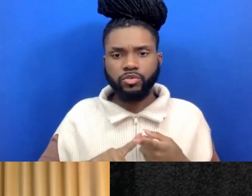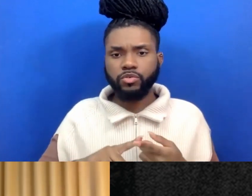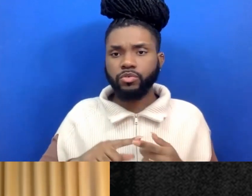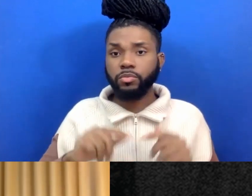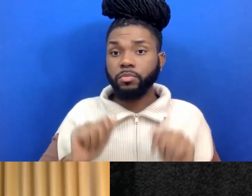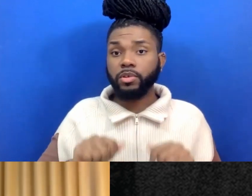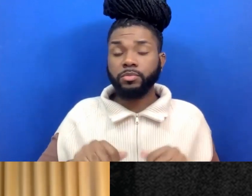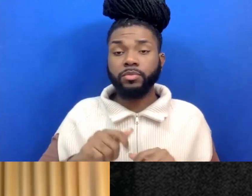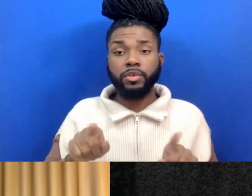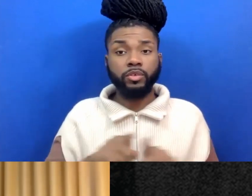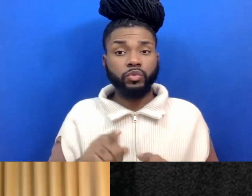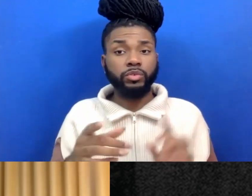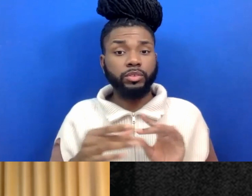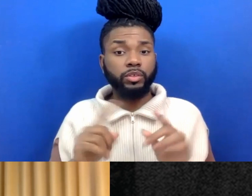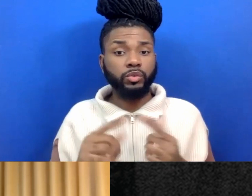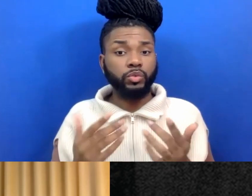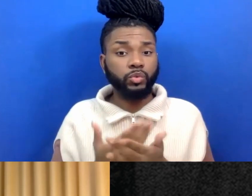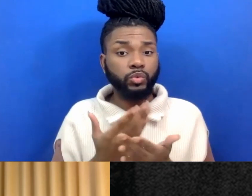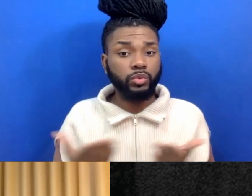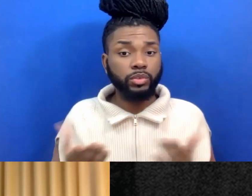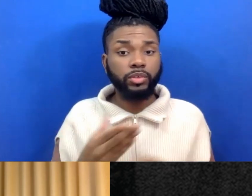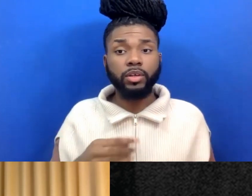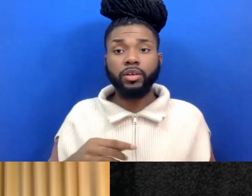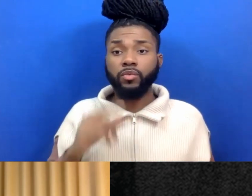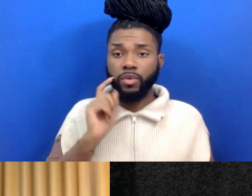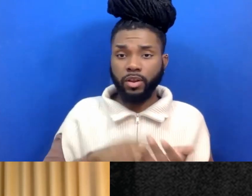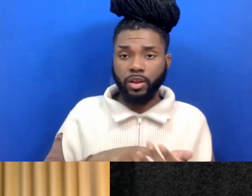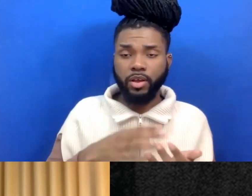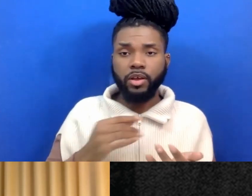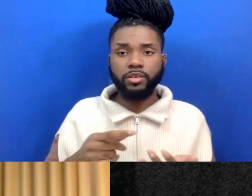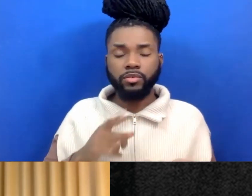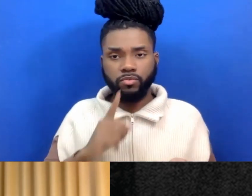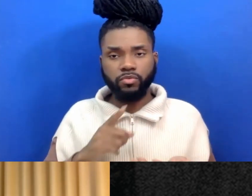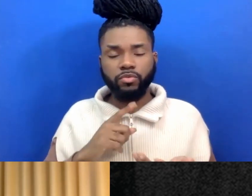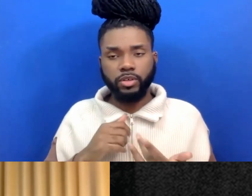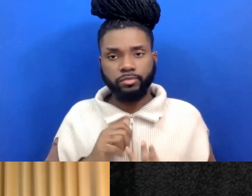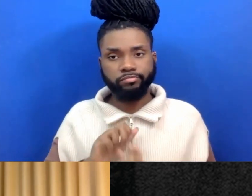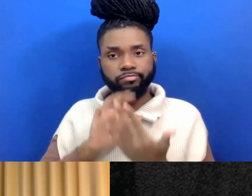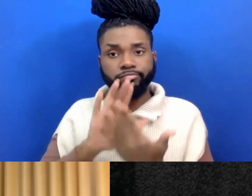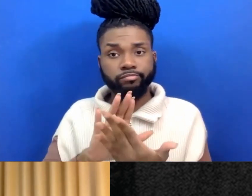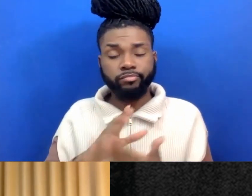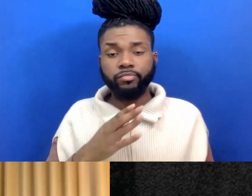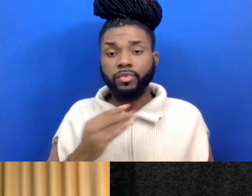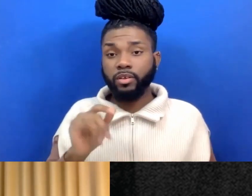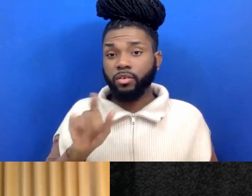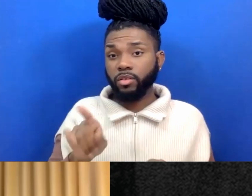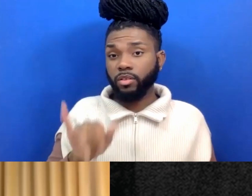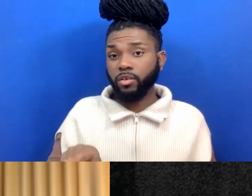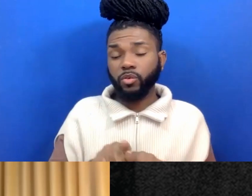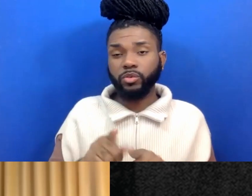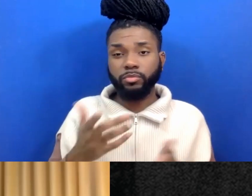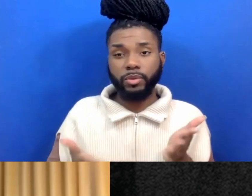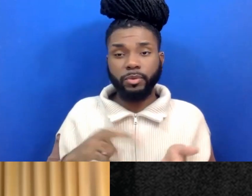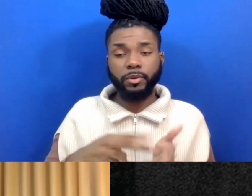some new thing to recognize and reckon with. And this may also be the labor of discomfort as